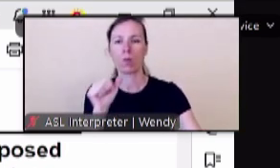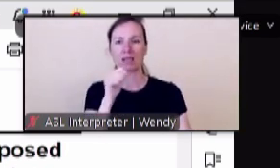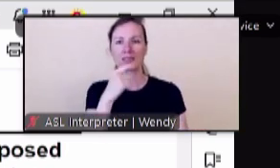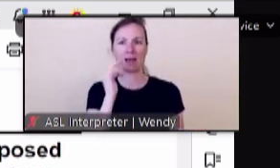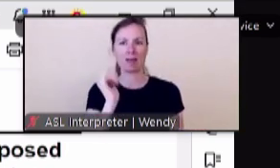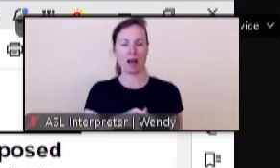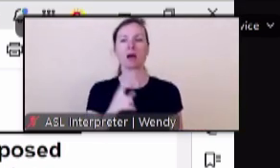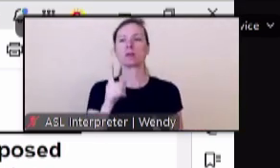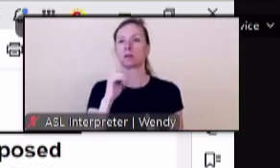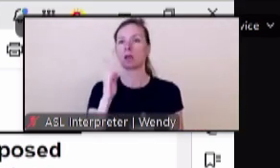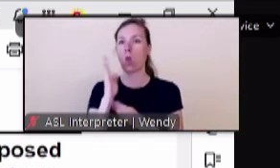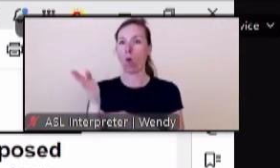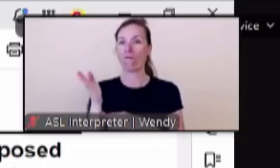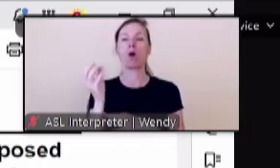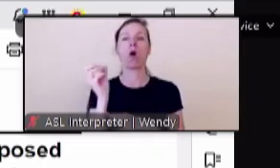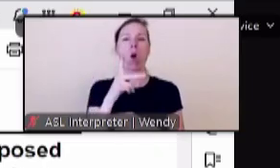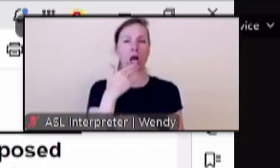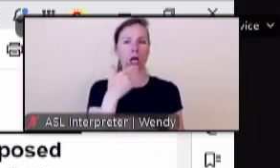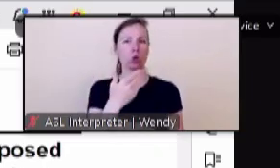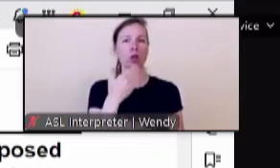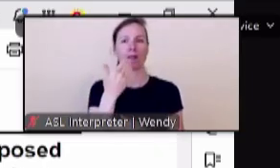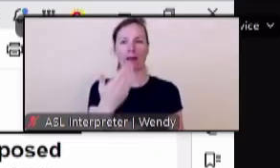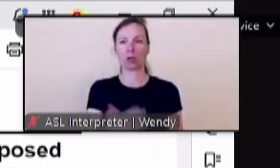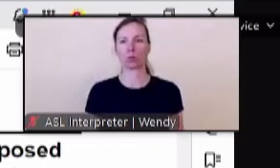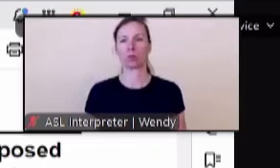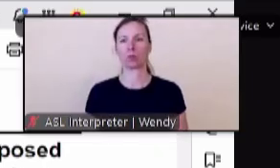Yeah. Oh, that's really good. All right. Thank you.